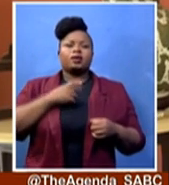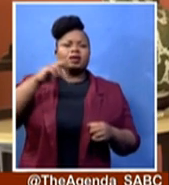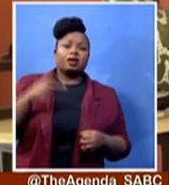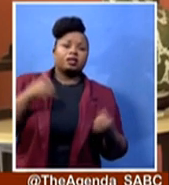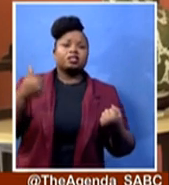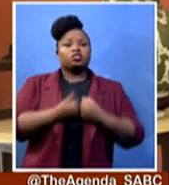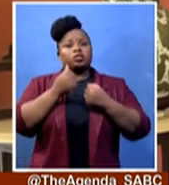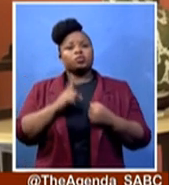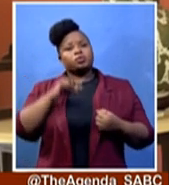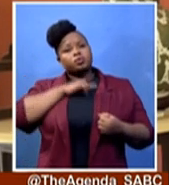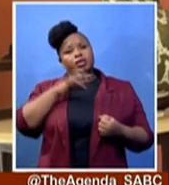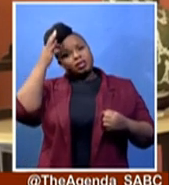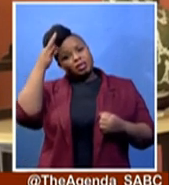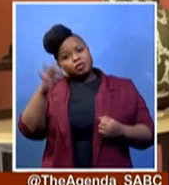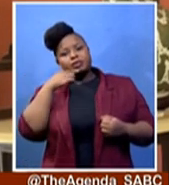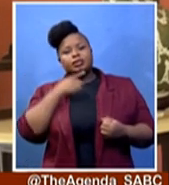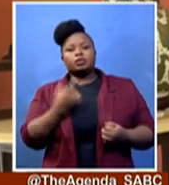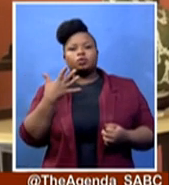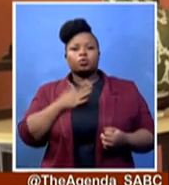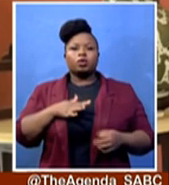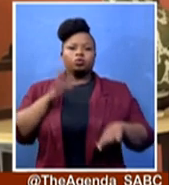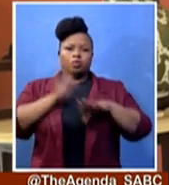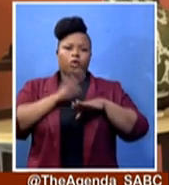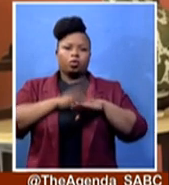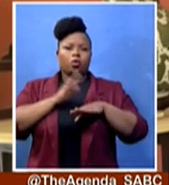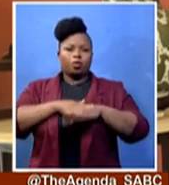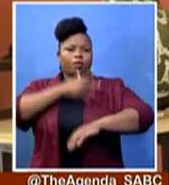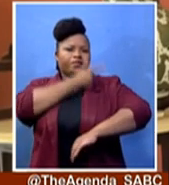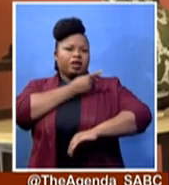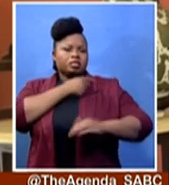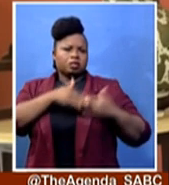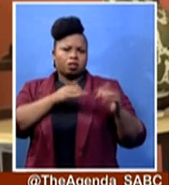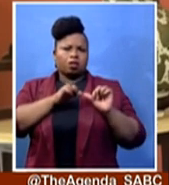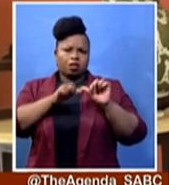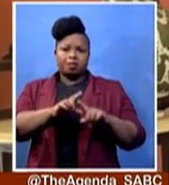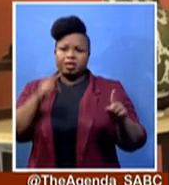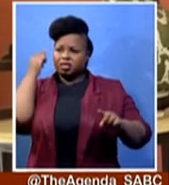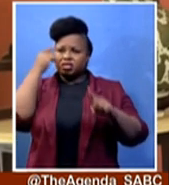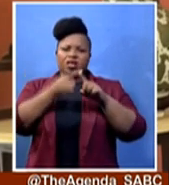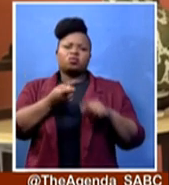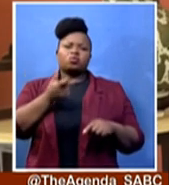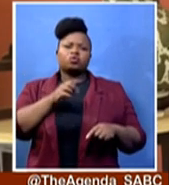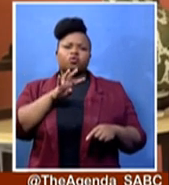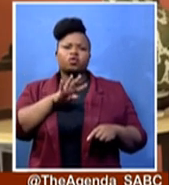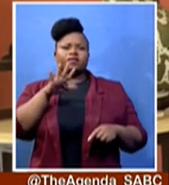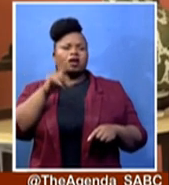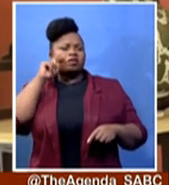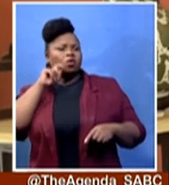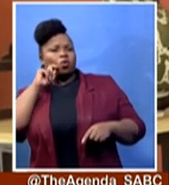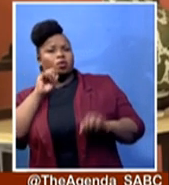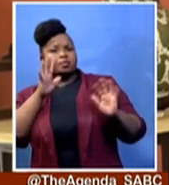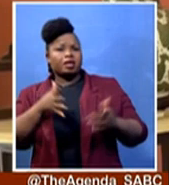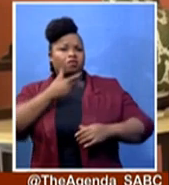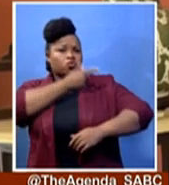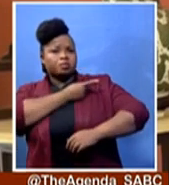up vaccinations. So far, it's only been able to target those above 45 years of age, but it's reached only 1% of its 1.3